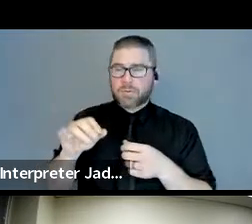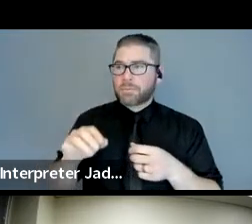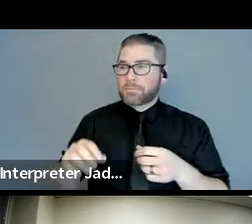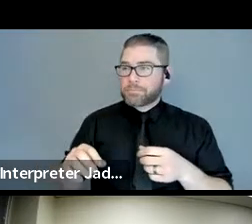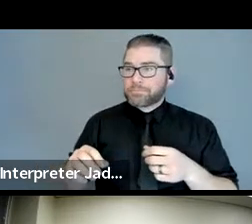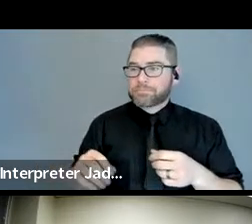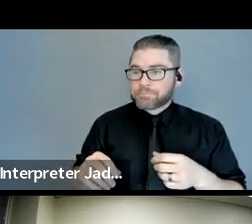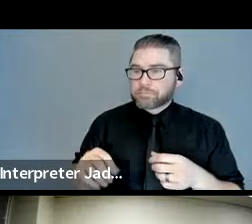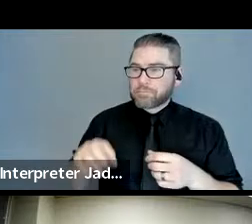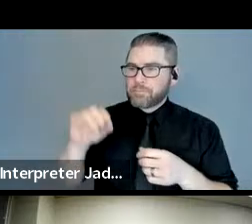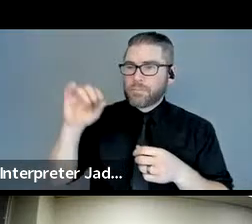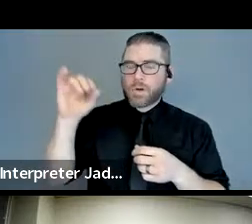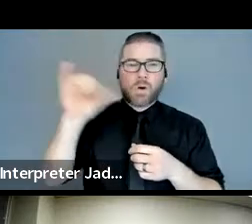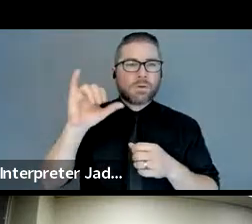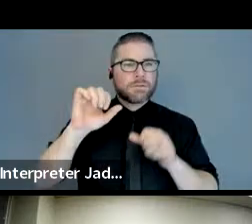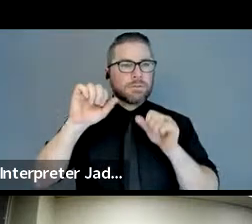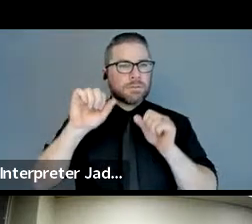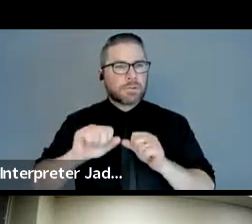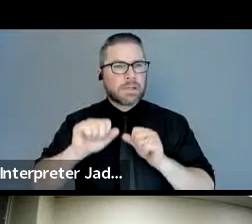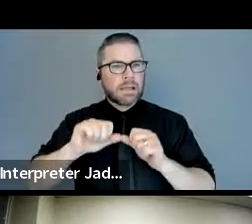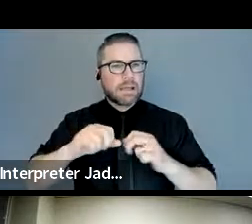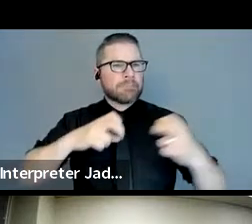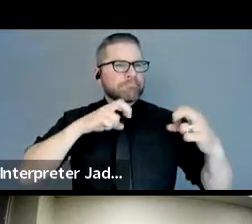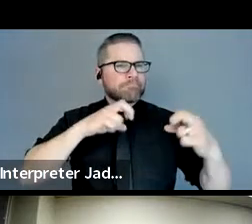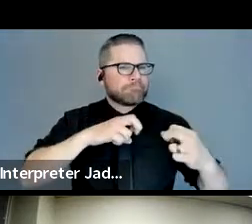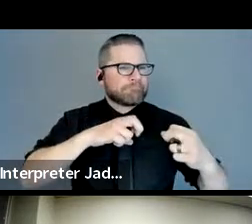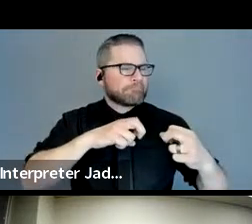how, where they could save money and how they could,